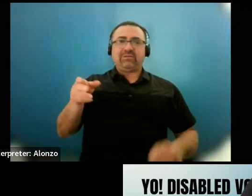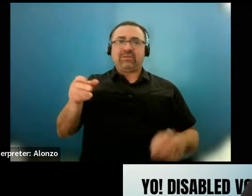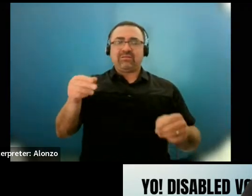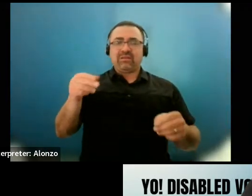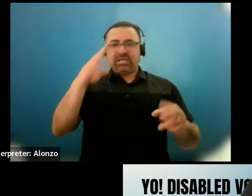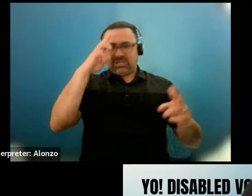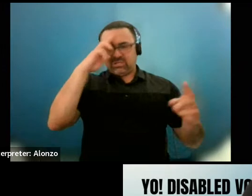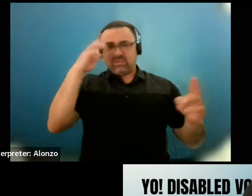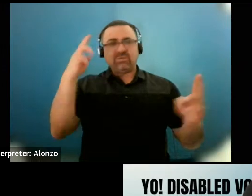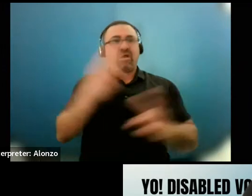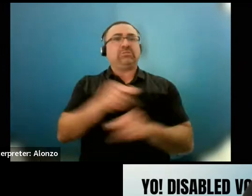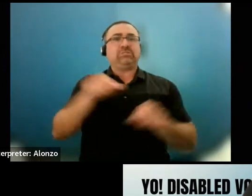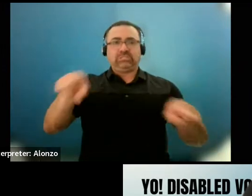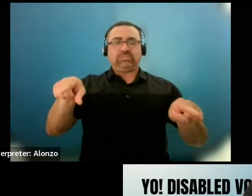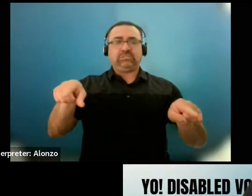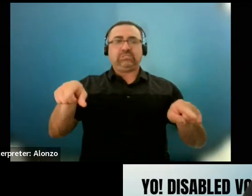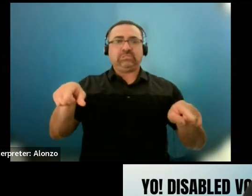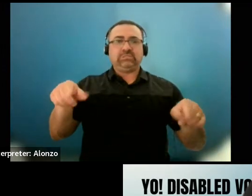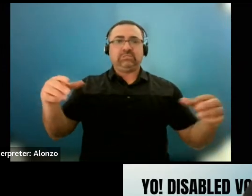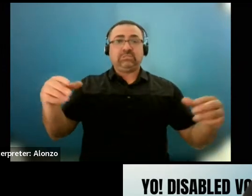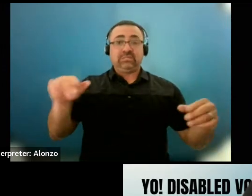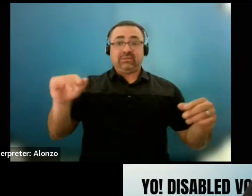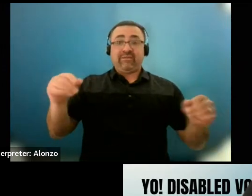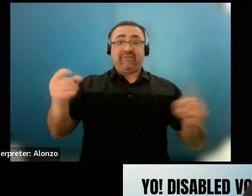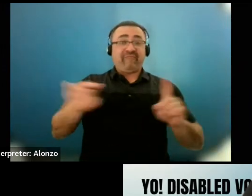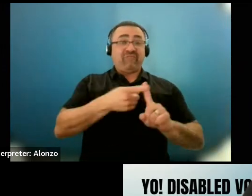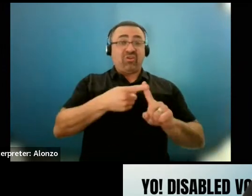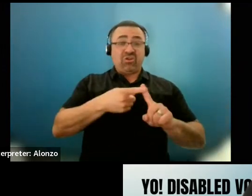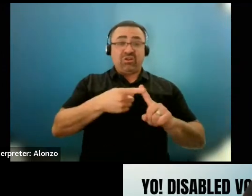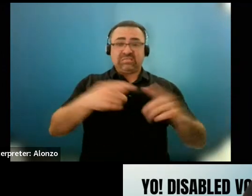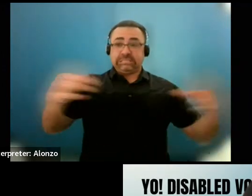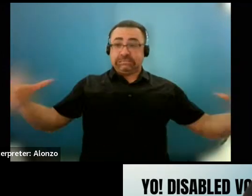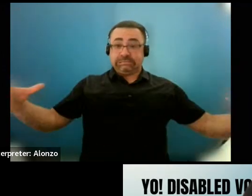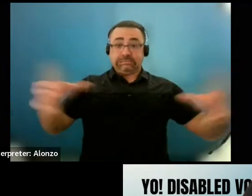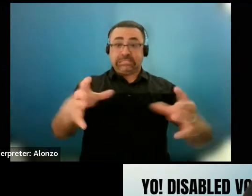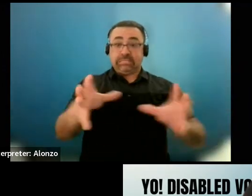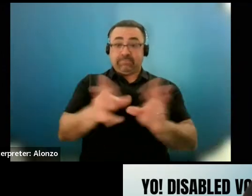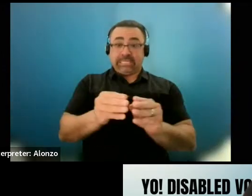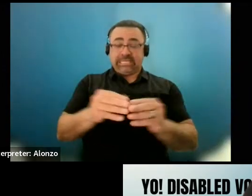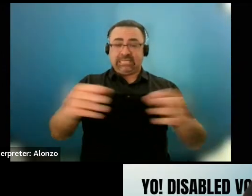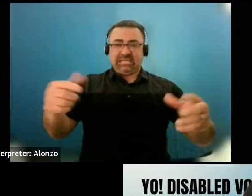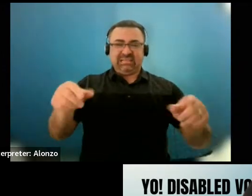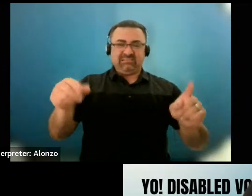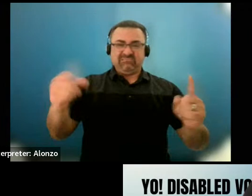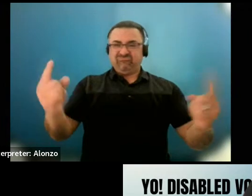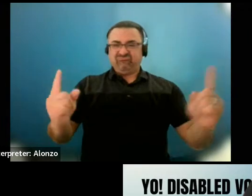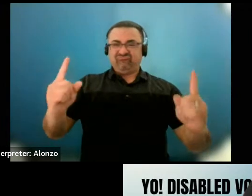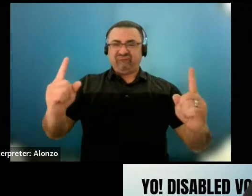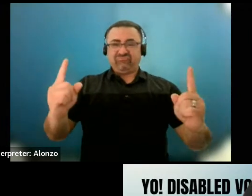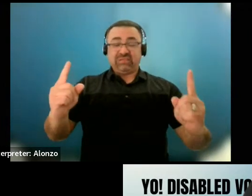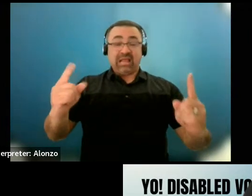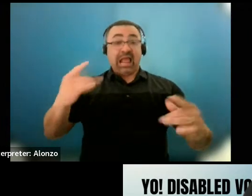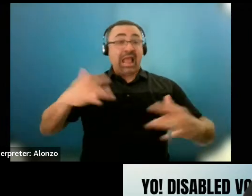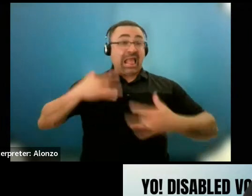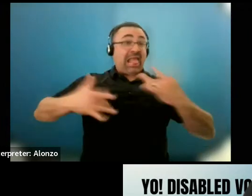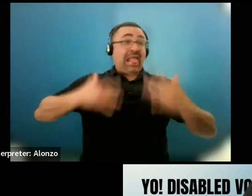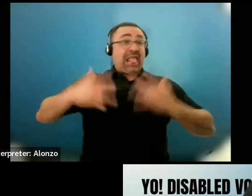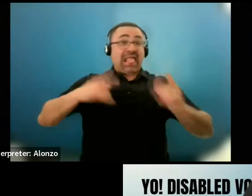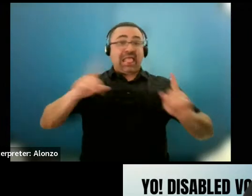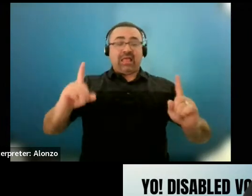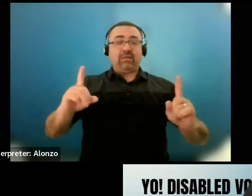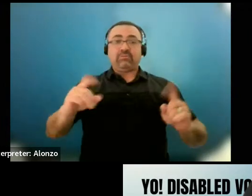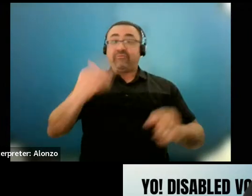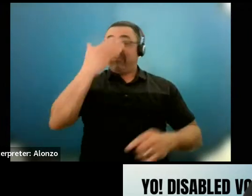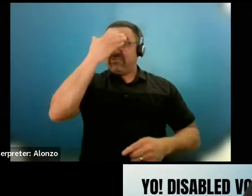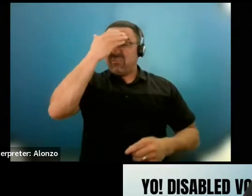other. And so when you're trying to make those initial inroads, you might have a couple of people on each side who are really enthusiastic, but don't forget,